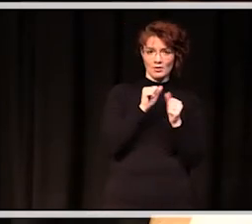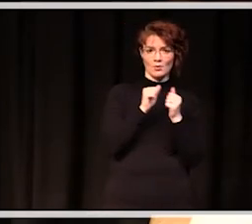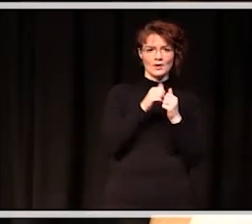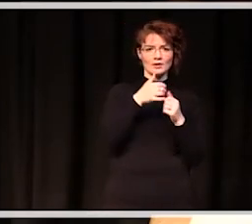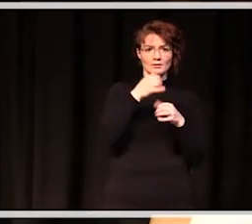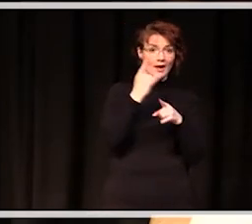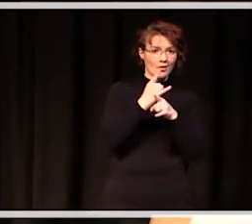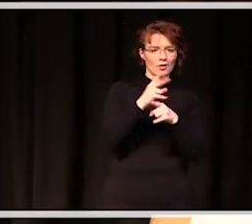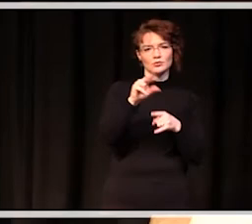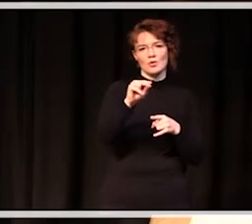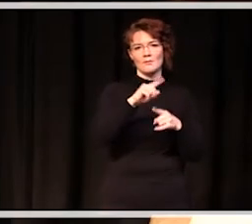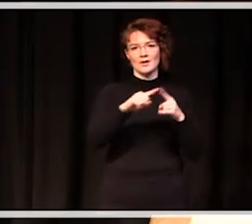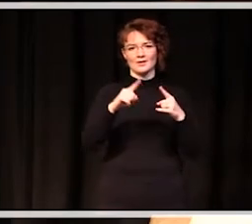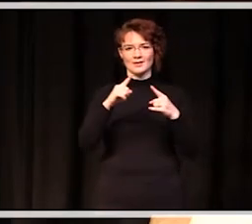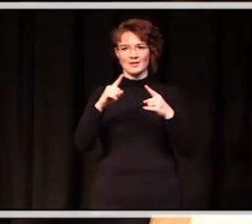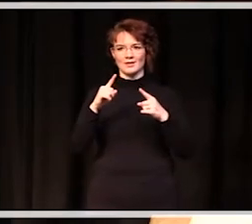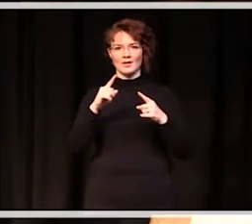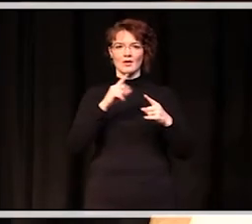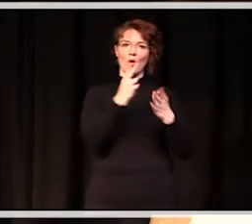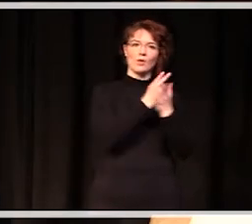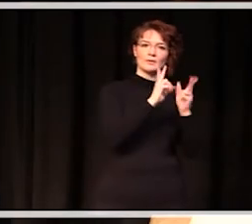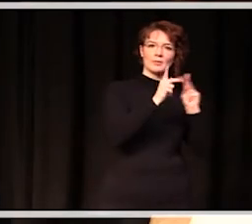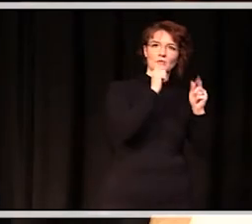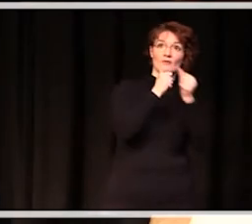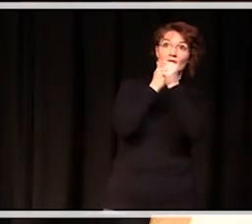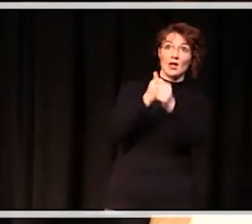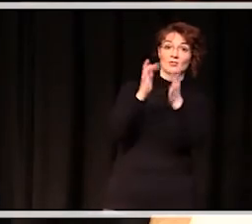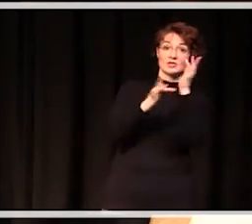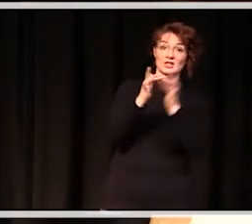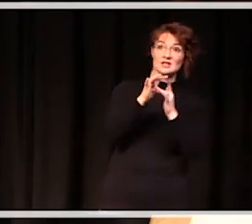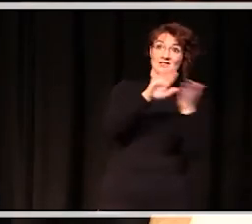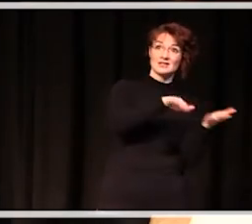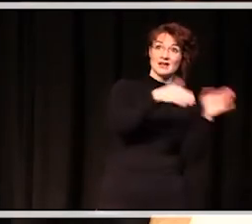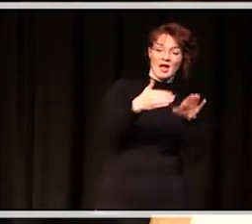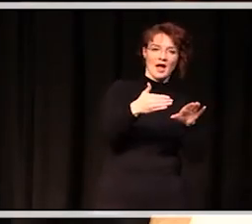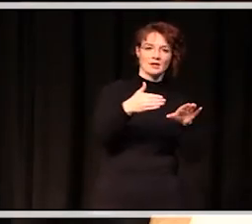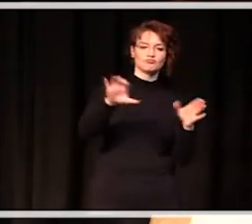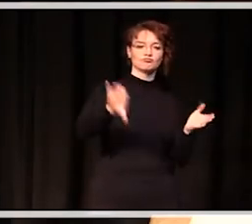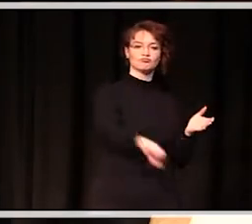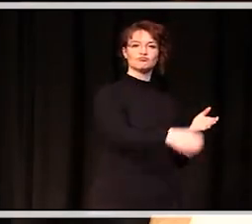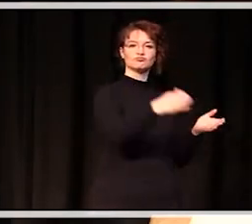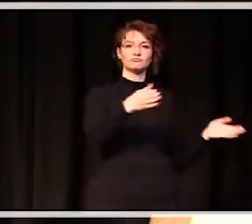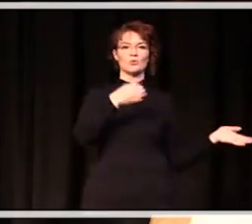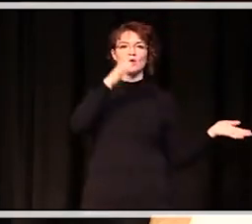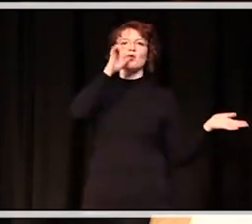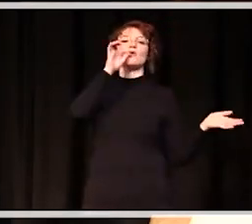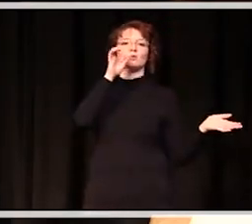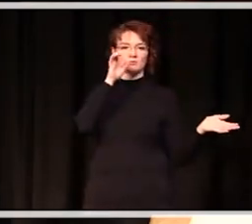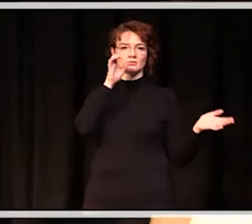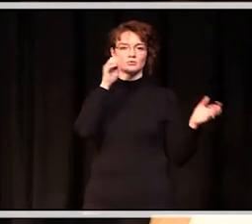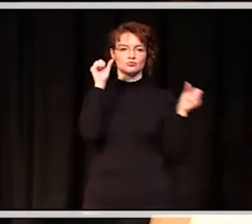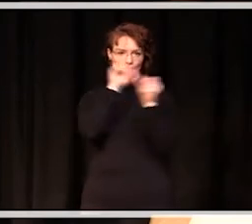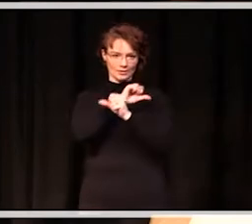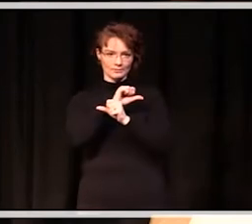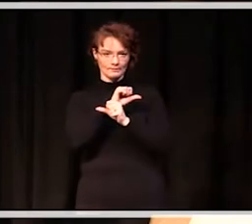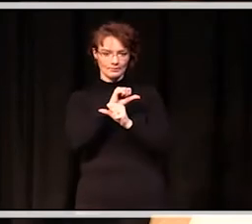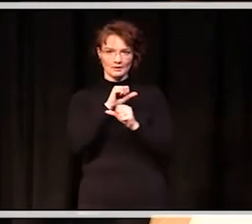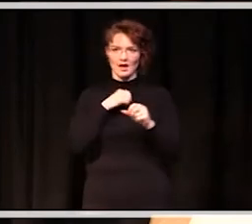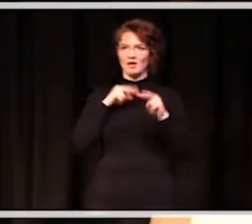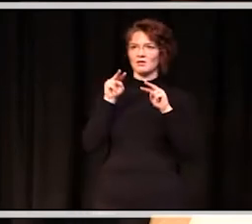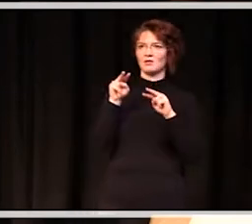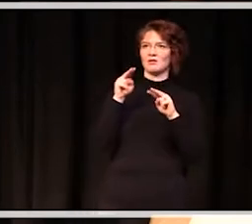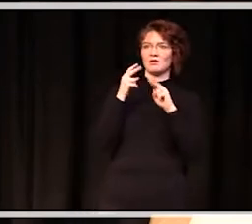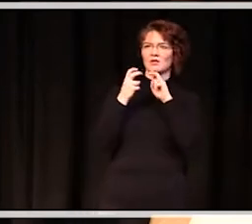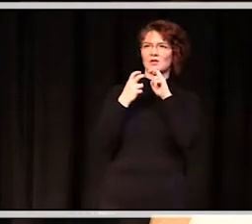God's holy people who were witnesses for Jesus. I stared at her in complete amazement.